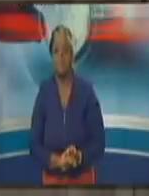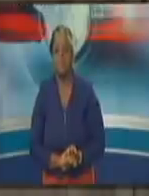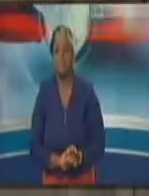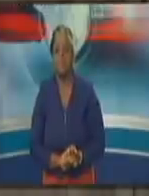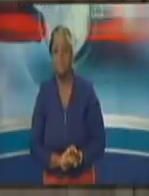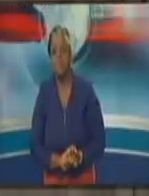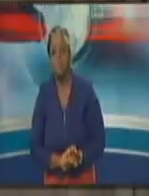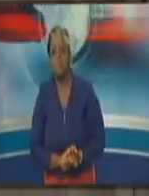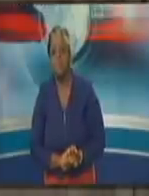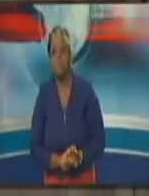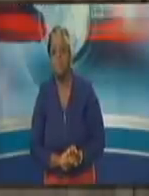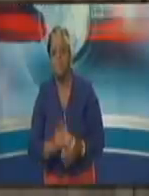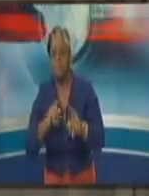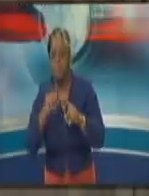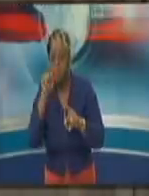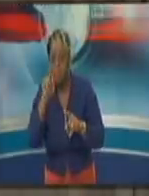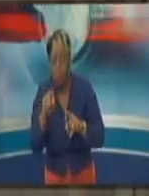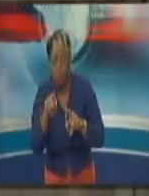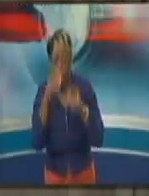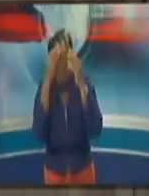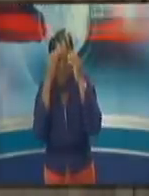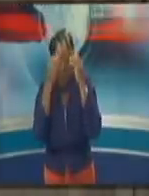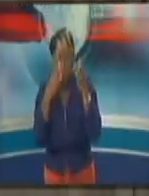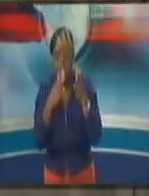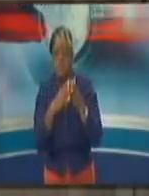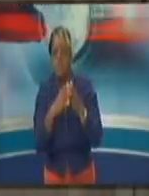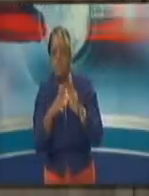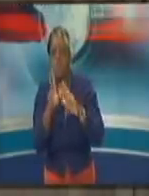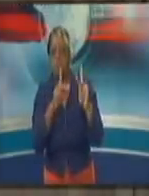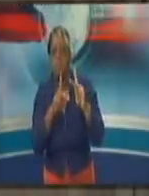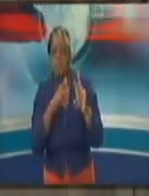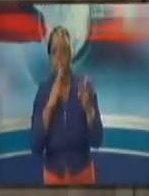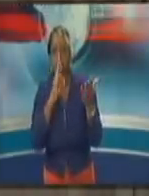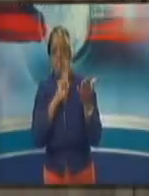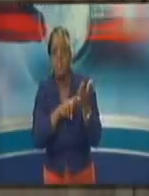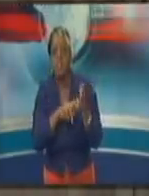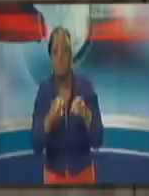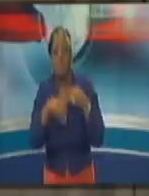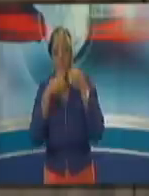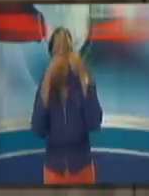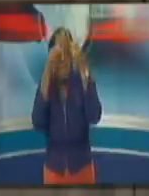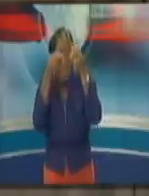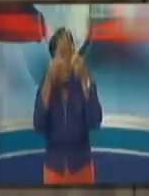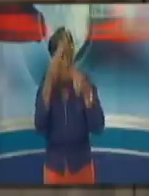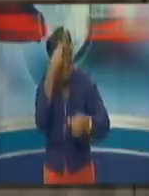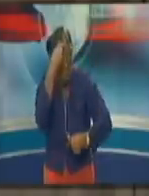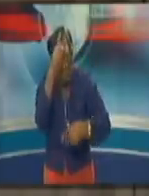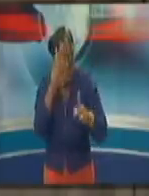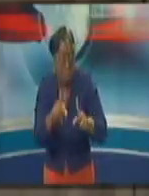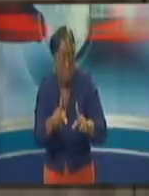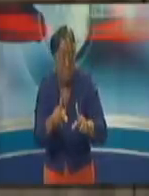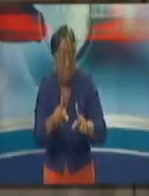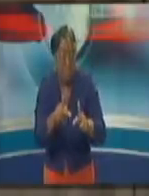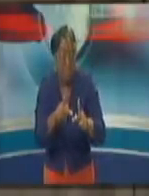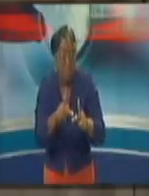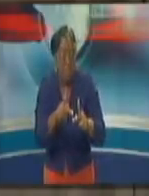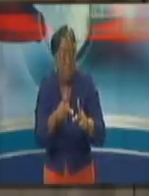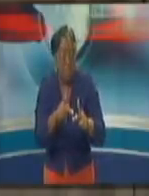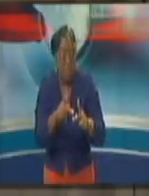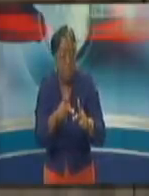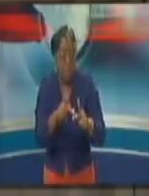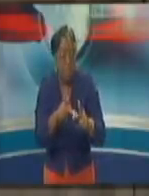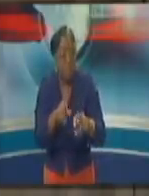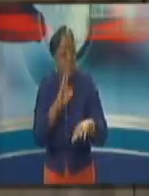to me, people have... The results have been given to patients in a timely manner. There's an actual process that occurs through the principal